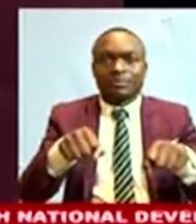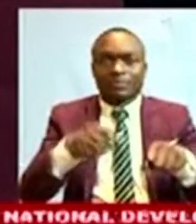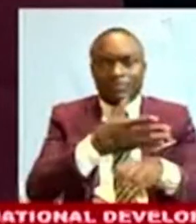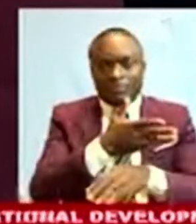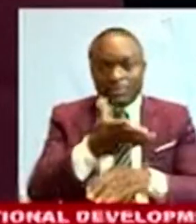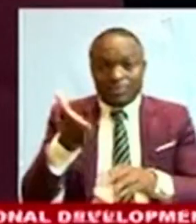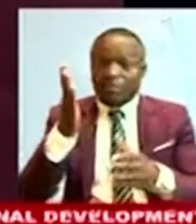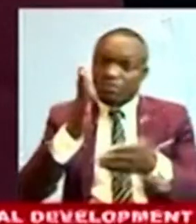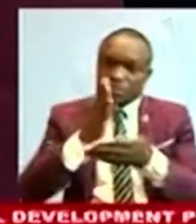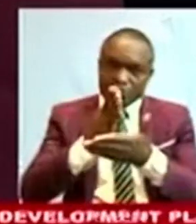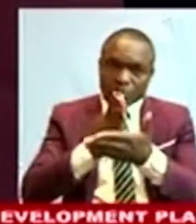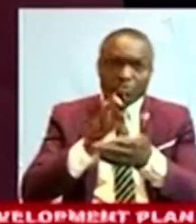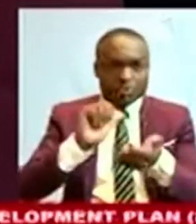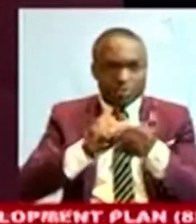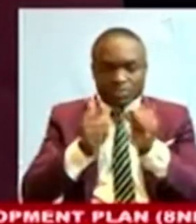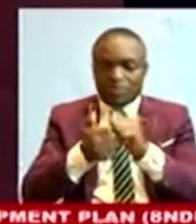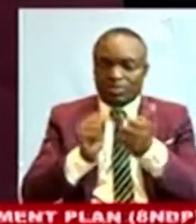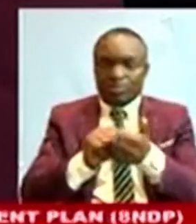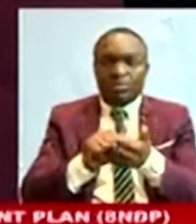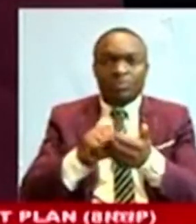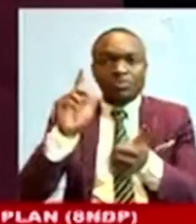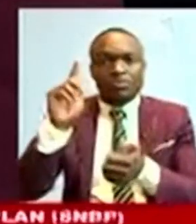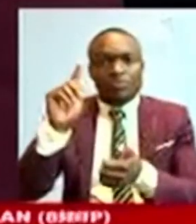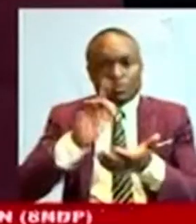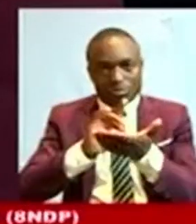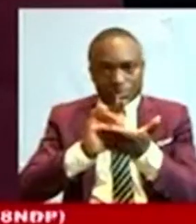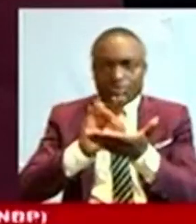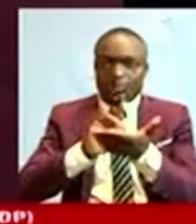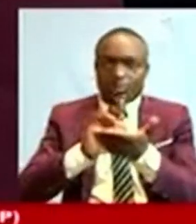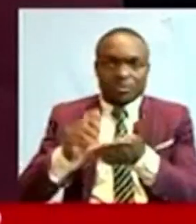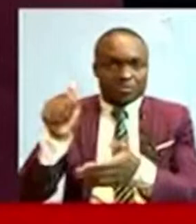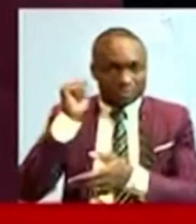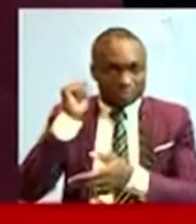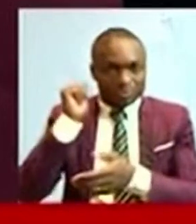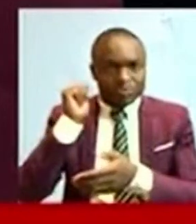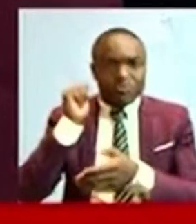TB spreading in the communities. Thank you so much.